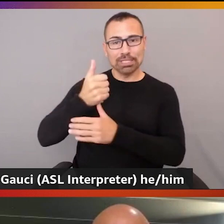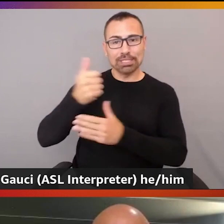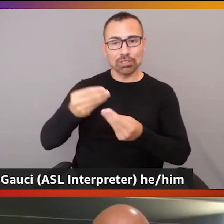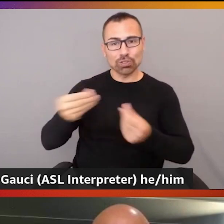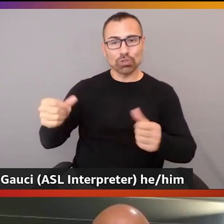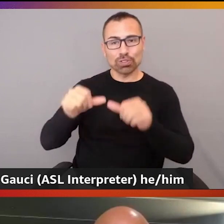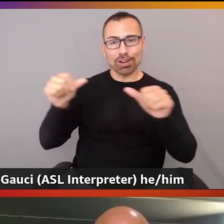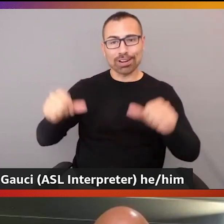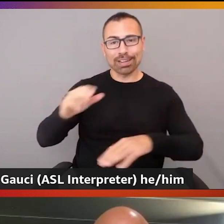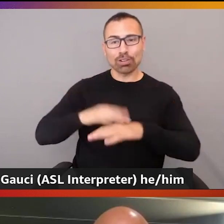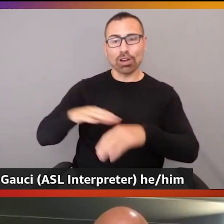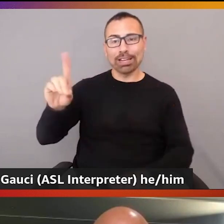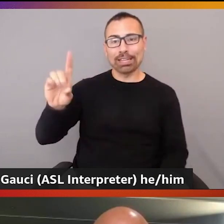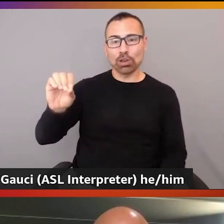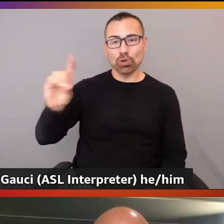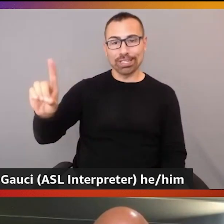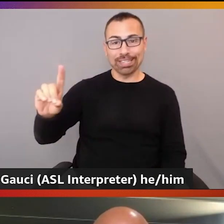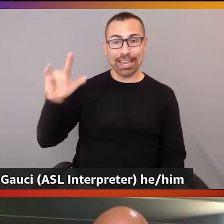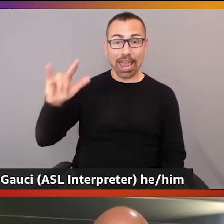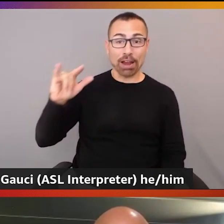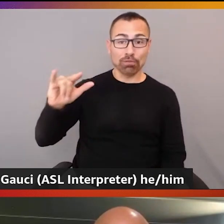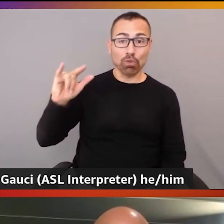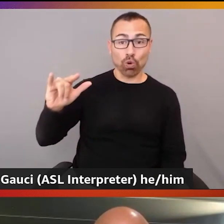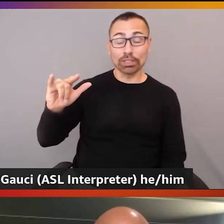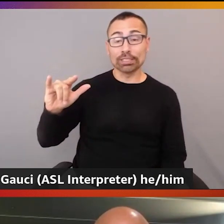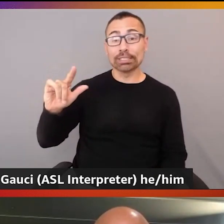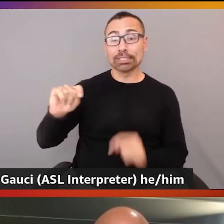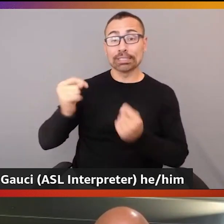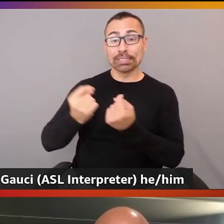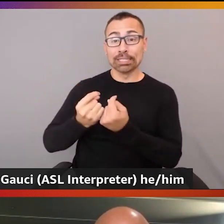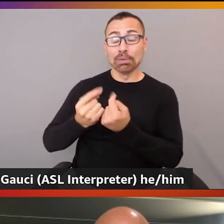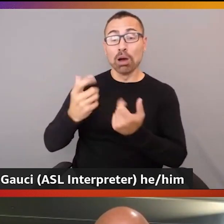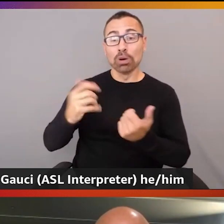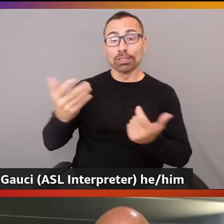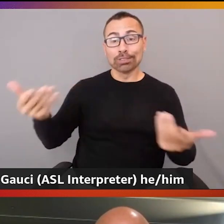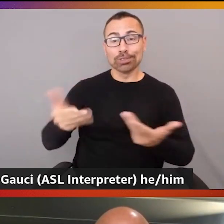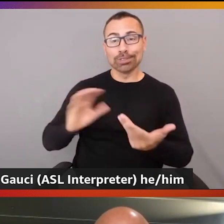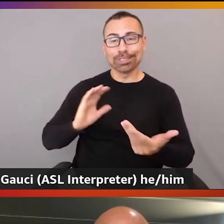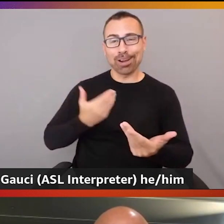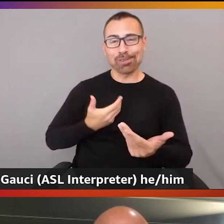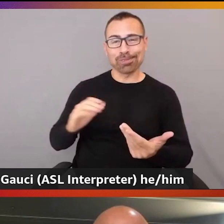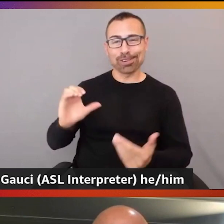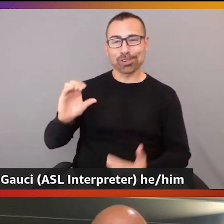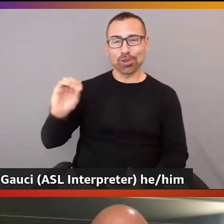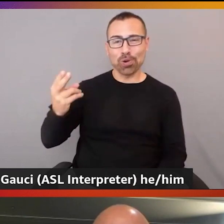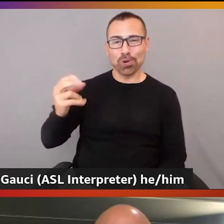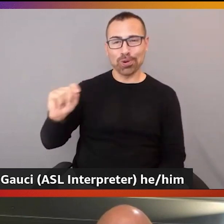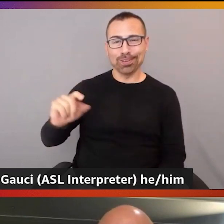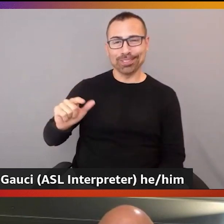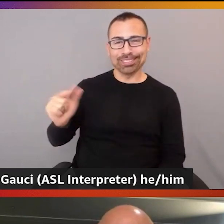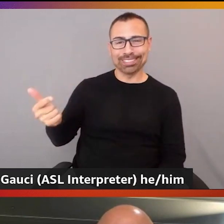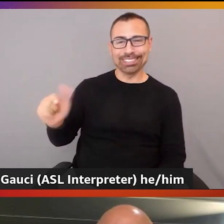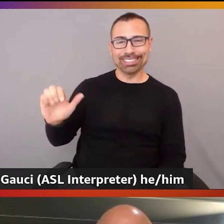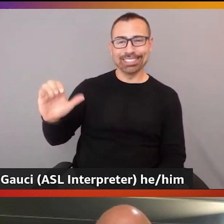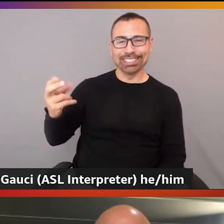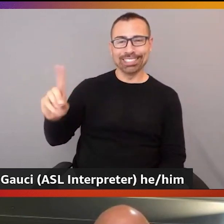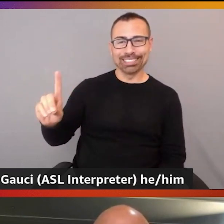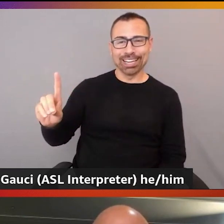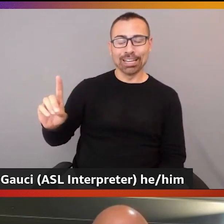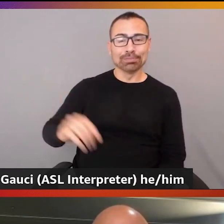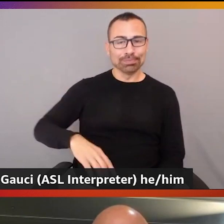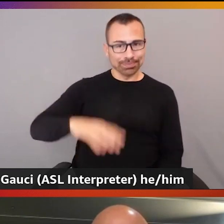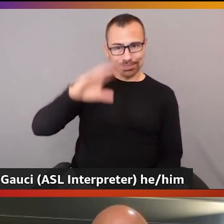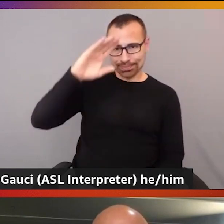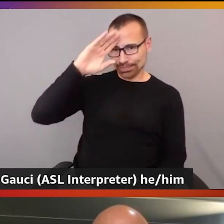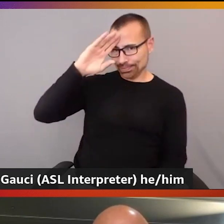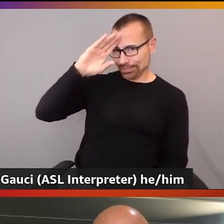team, and I'd like to introduce my co-host, Chad. Hey, everybody. My name is Chad Lacey. I'm a global sales strategist